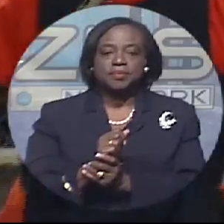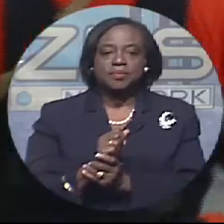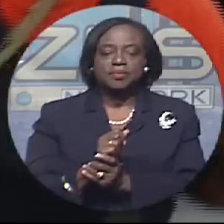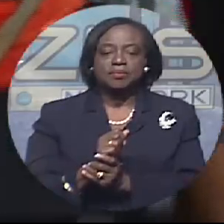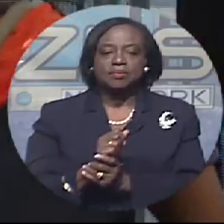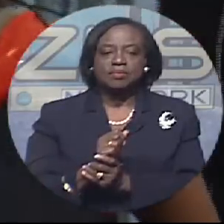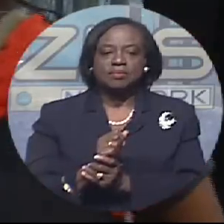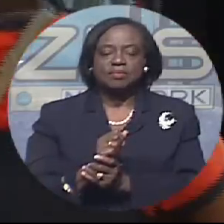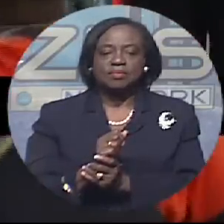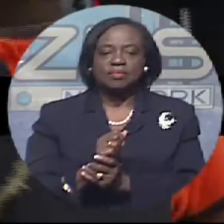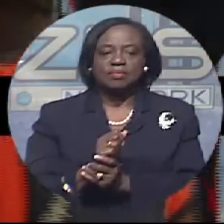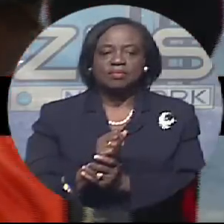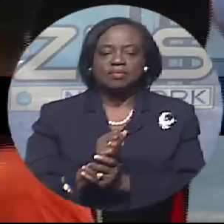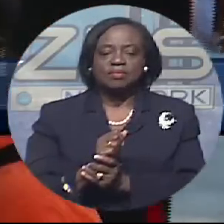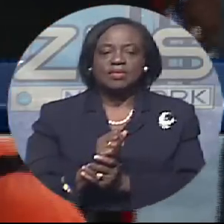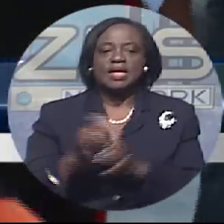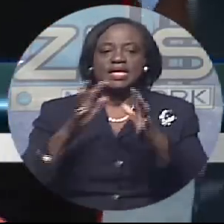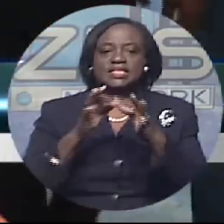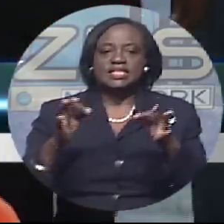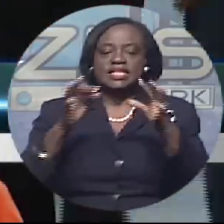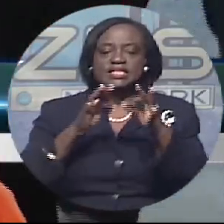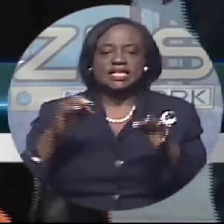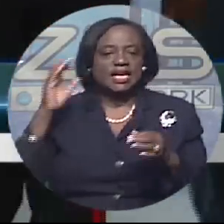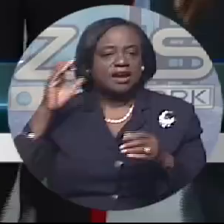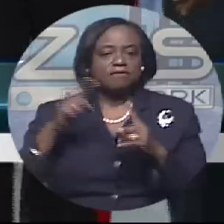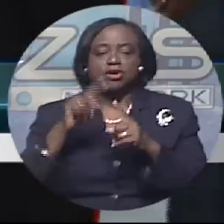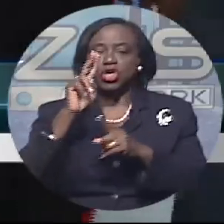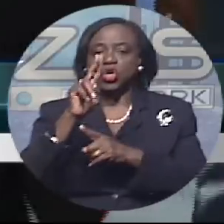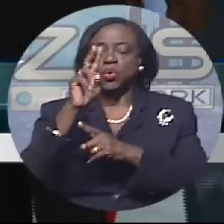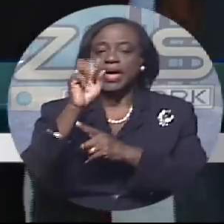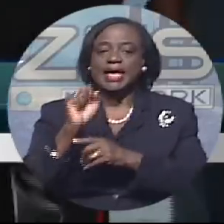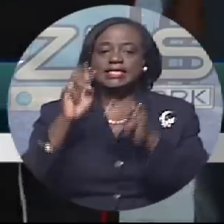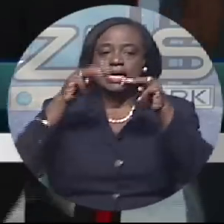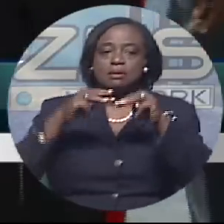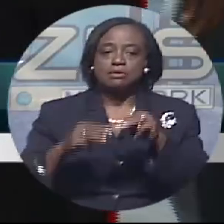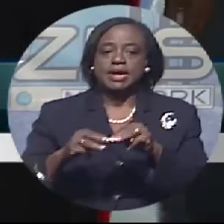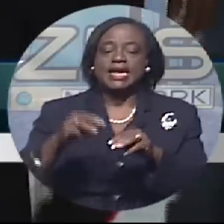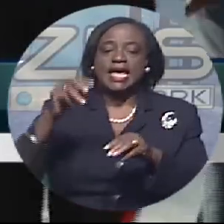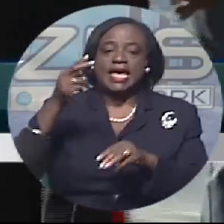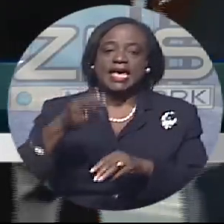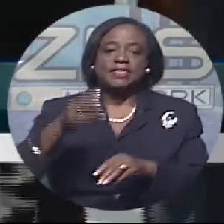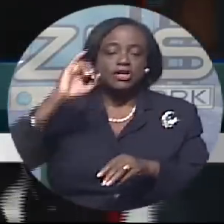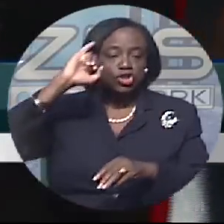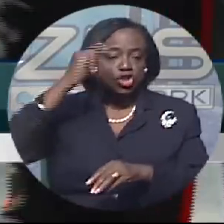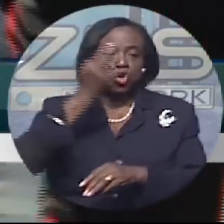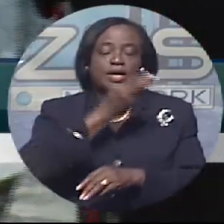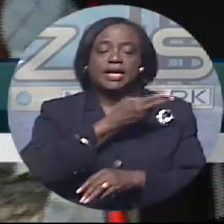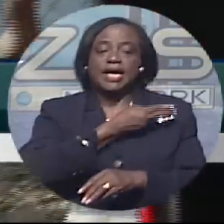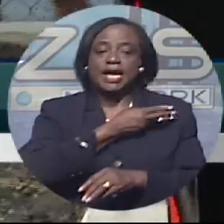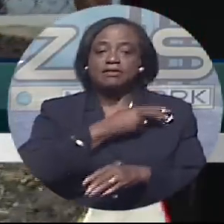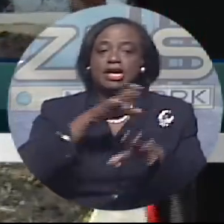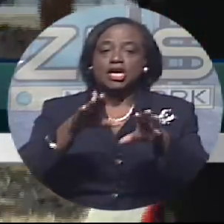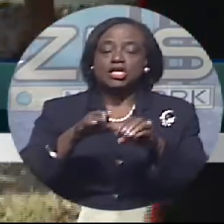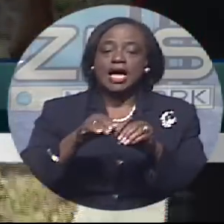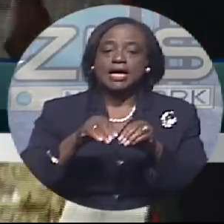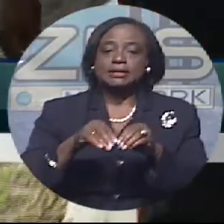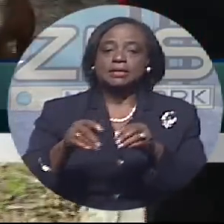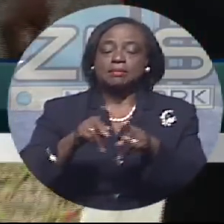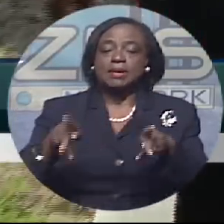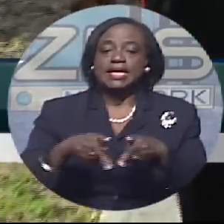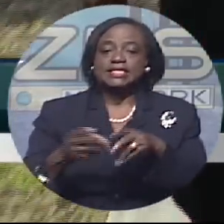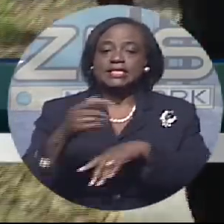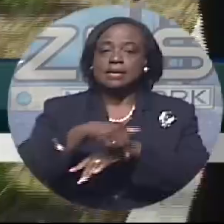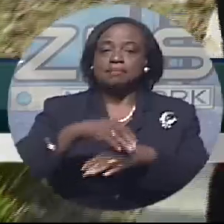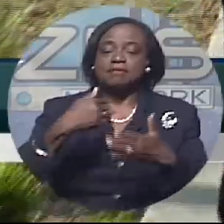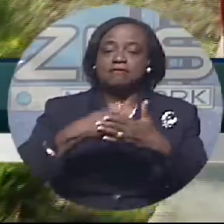Crossing over now to news from the courts, the sentencing hearing for former U.S. Marine Heath John Henry took place today before Supreme Court Justice Bernard Turner.